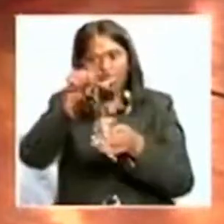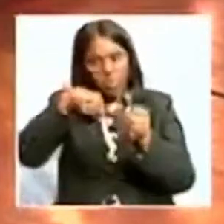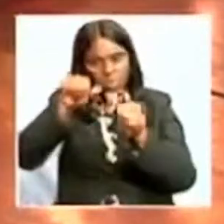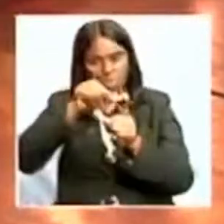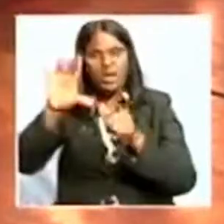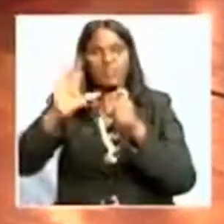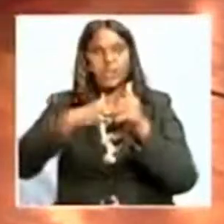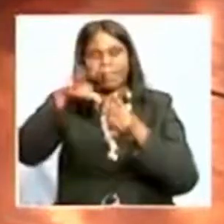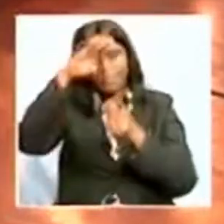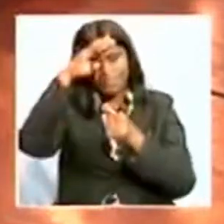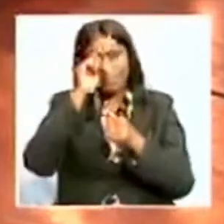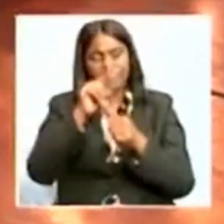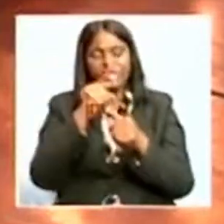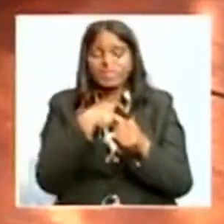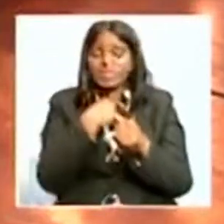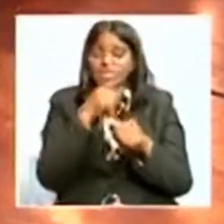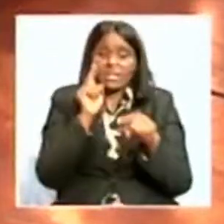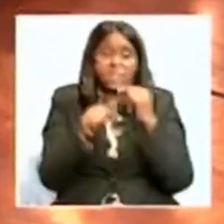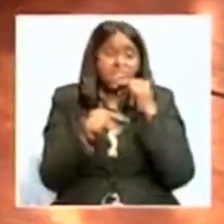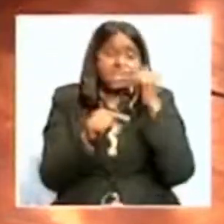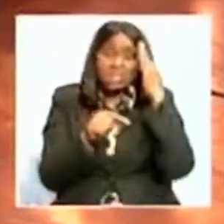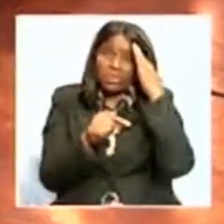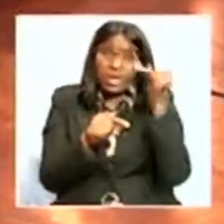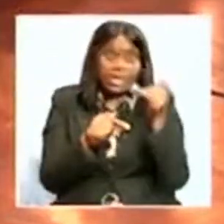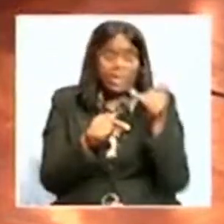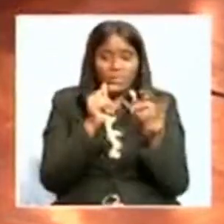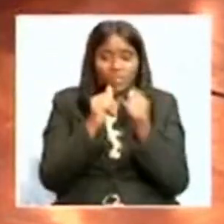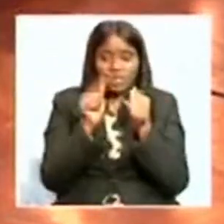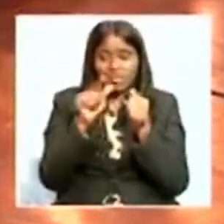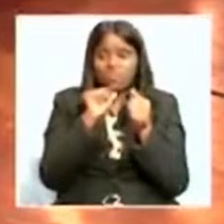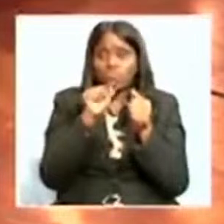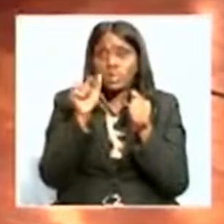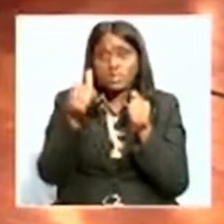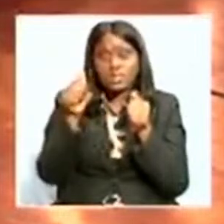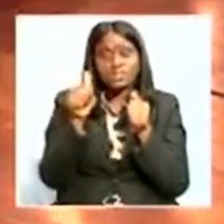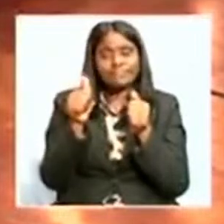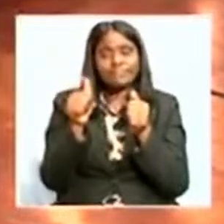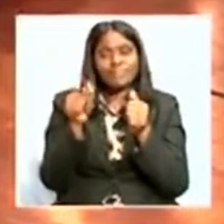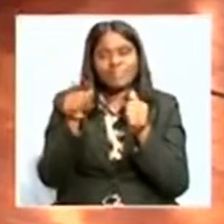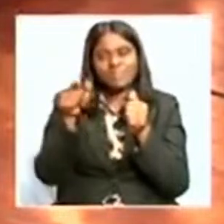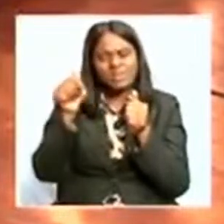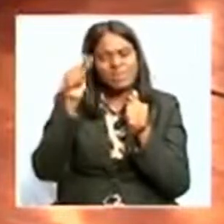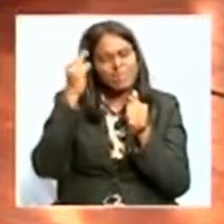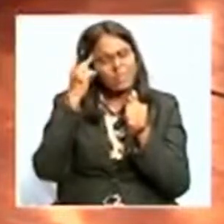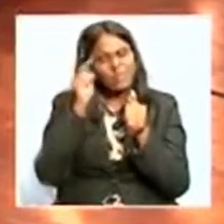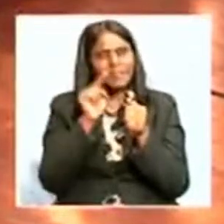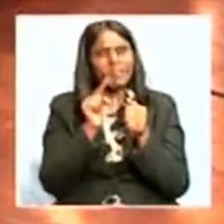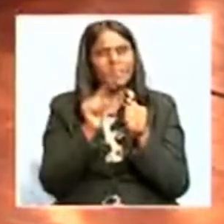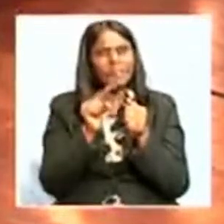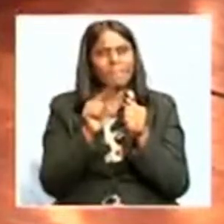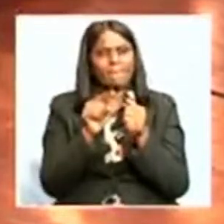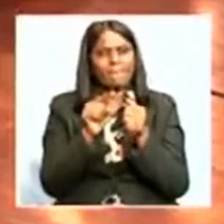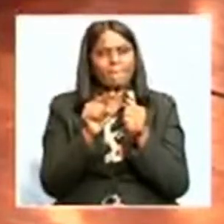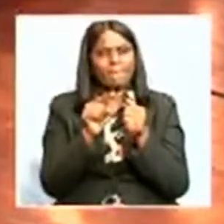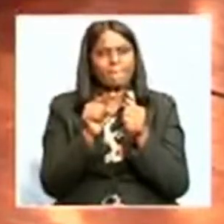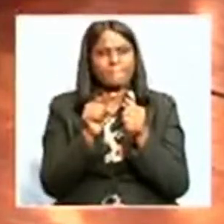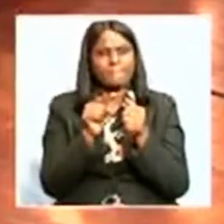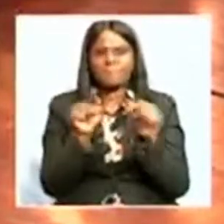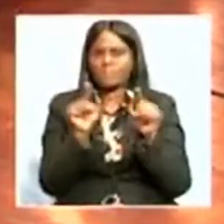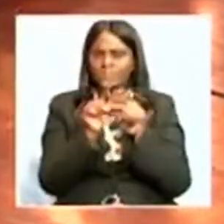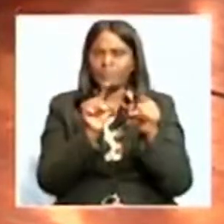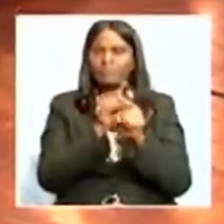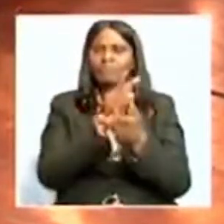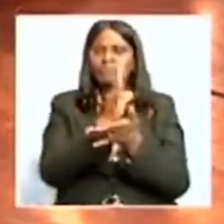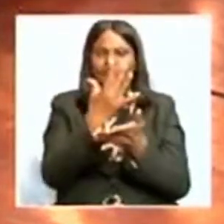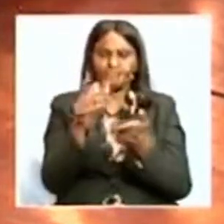Why? Anyway, I can't say why, because you are not the ones. Do you think it's the right